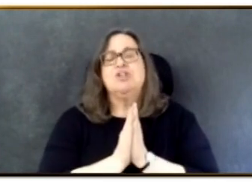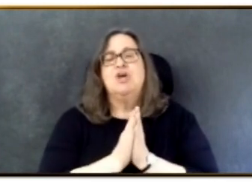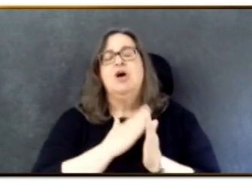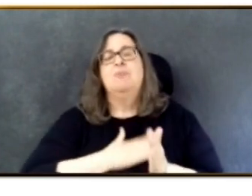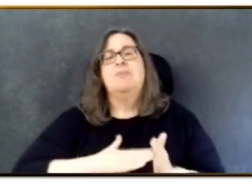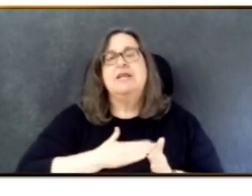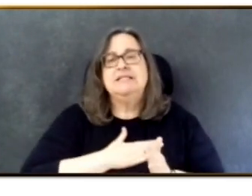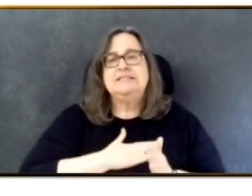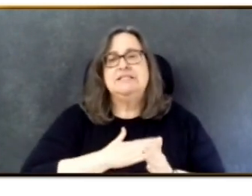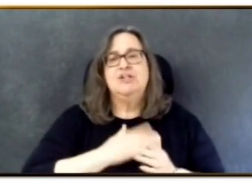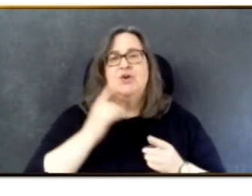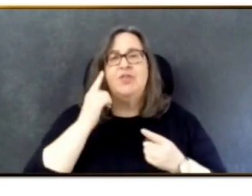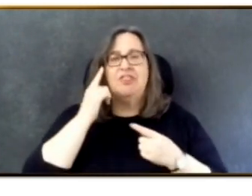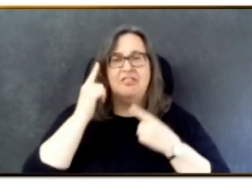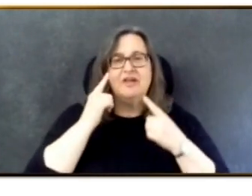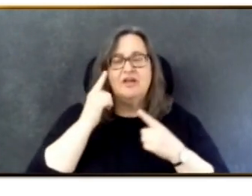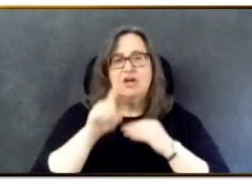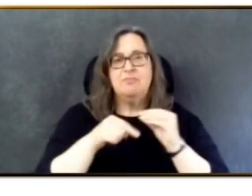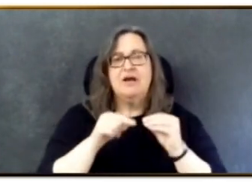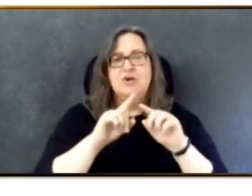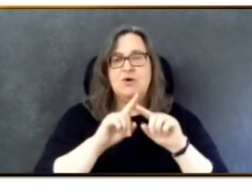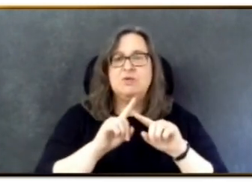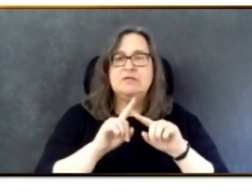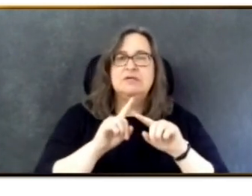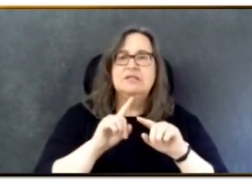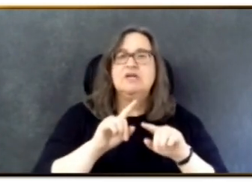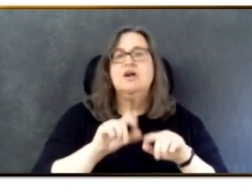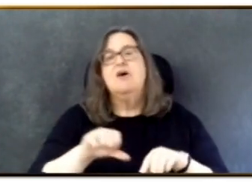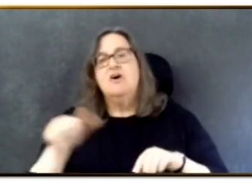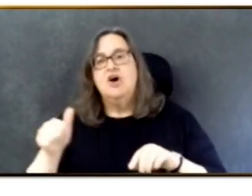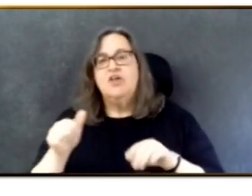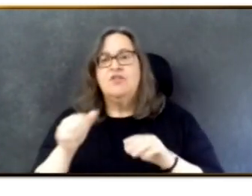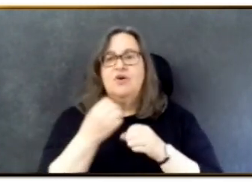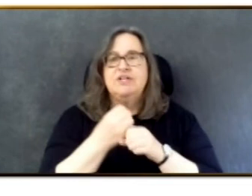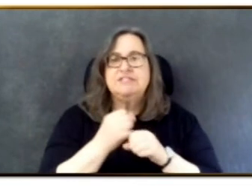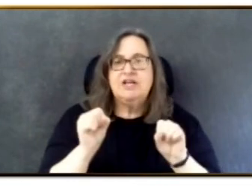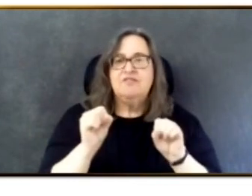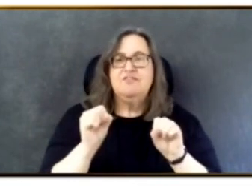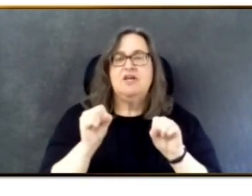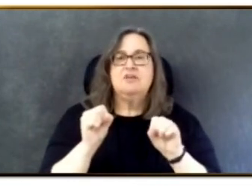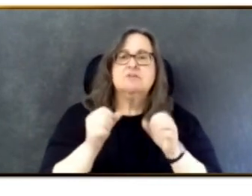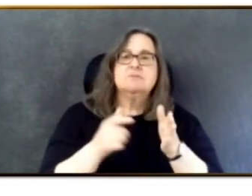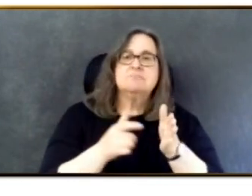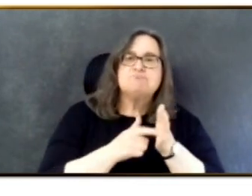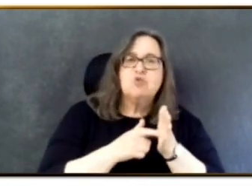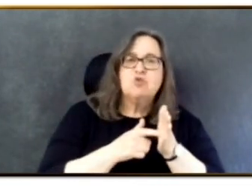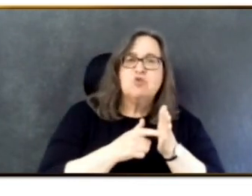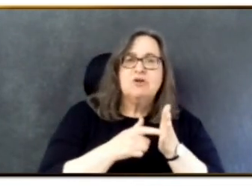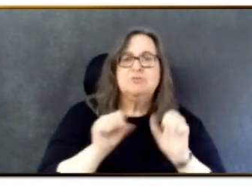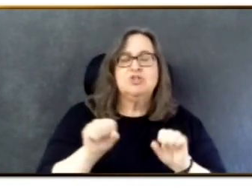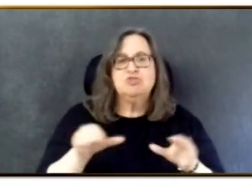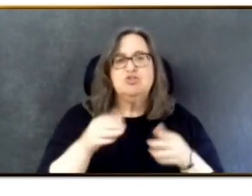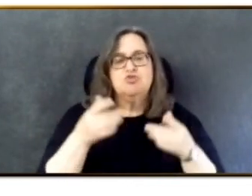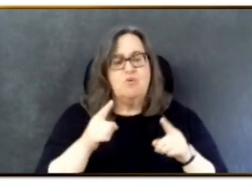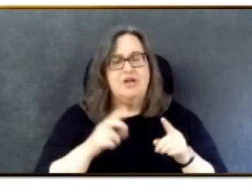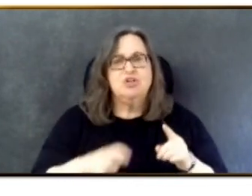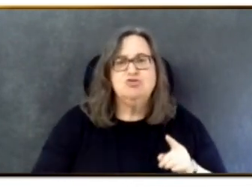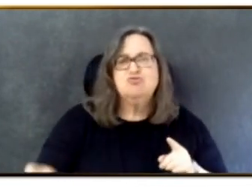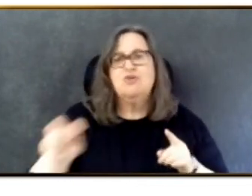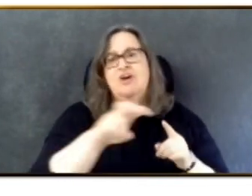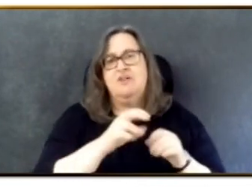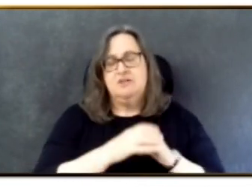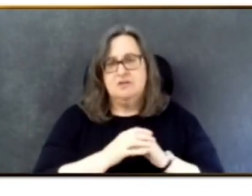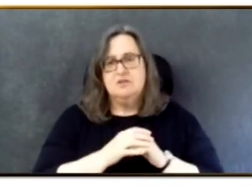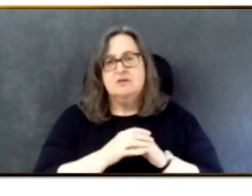of additional safety measures that you can employ as you travel, as you gather, that can make